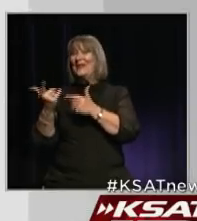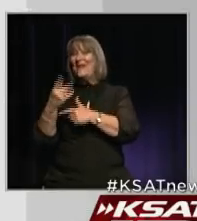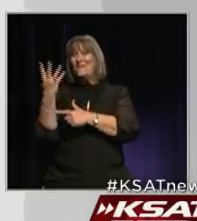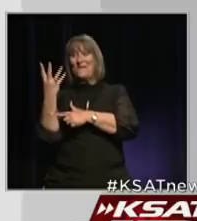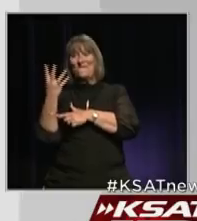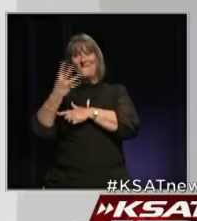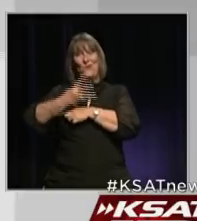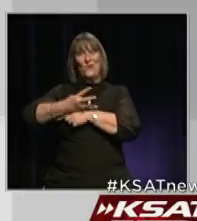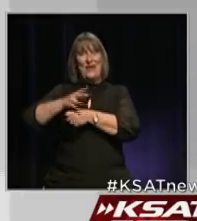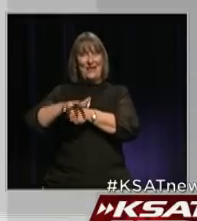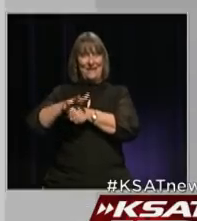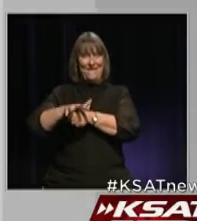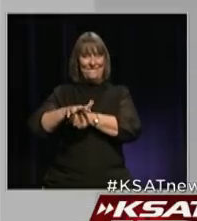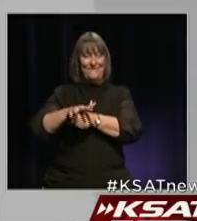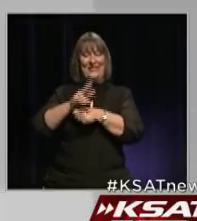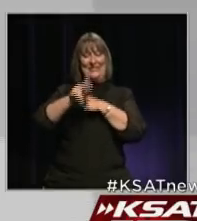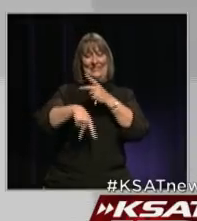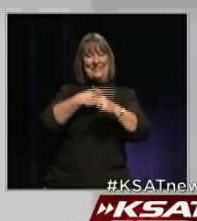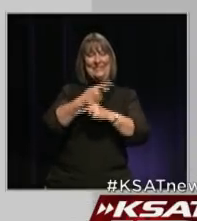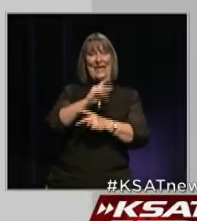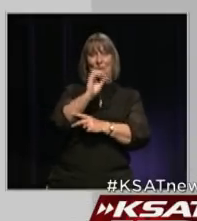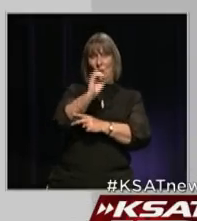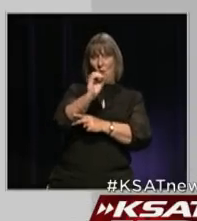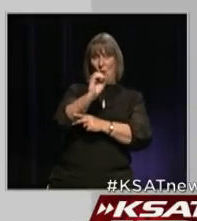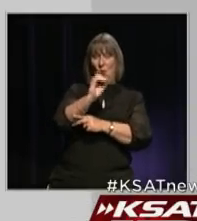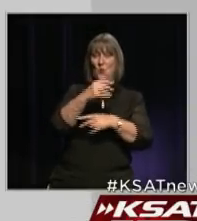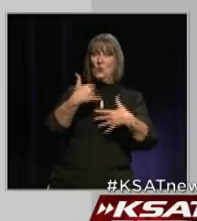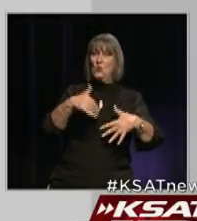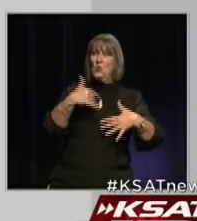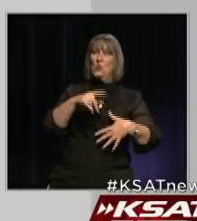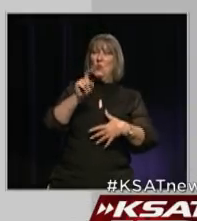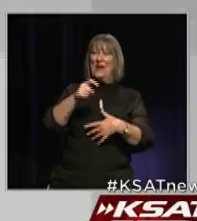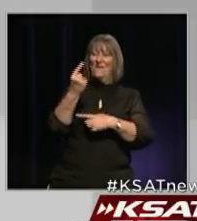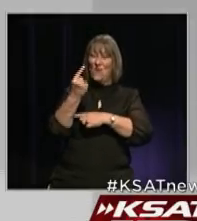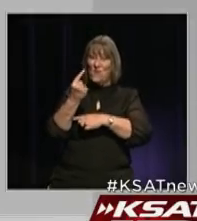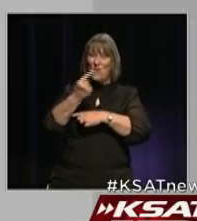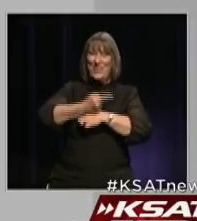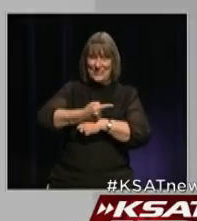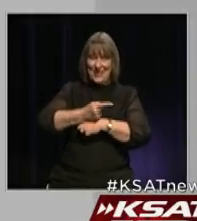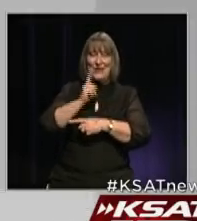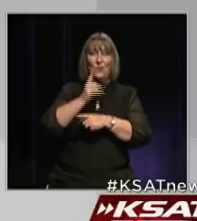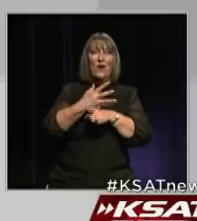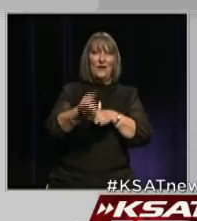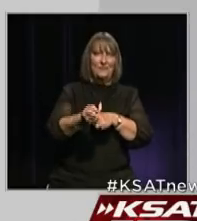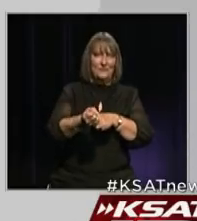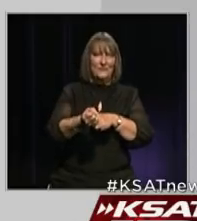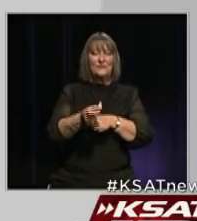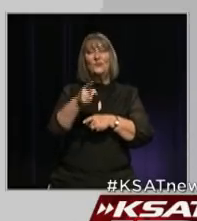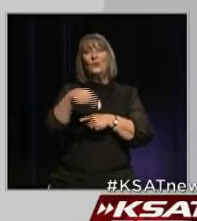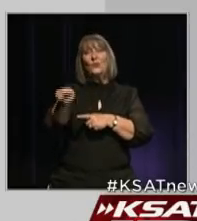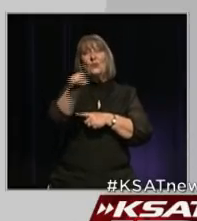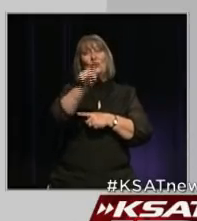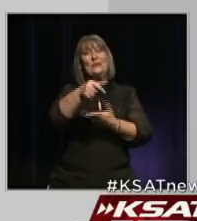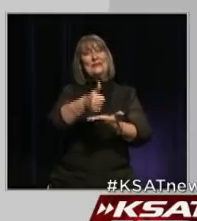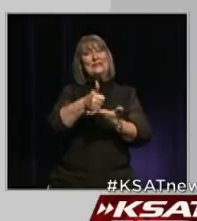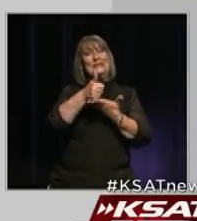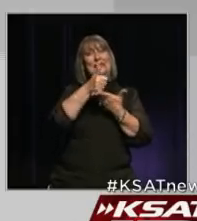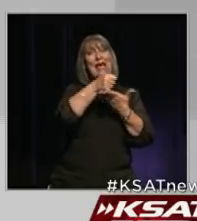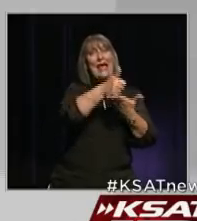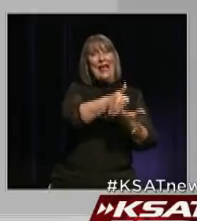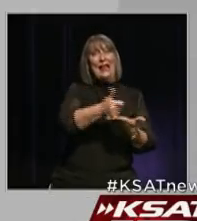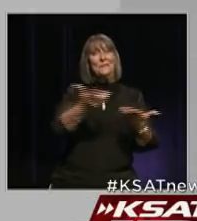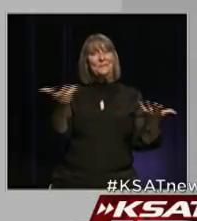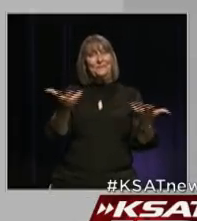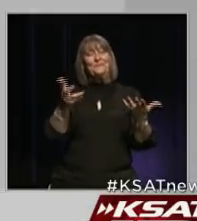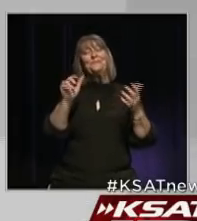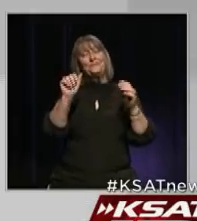hand. Type O blood is at a critical level with just over one-day supply. You can help with this, and we need you to, by